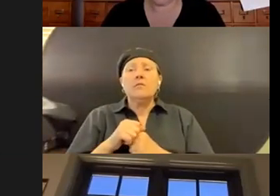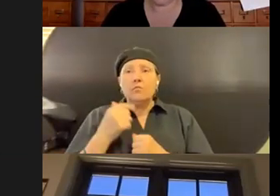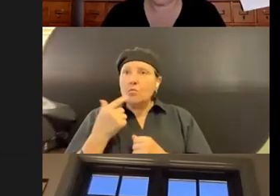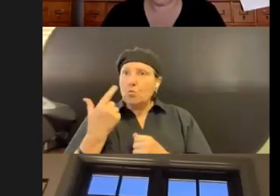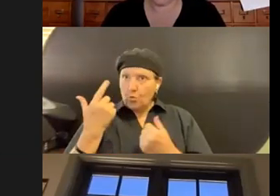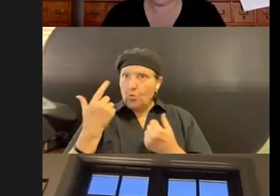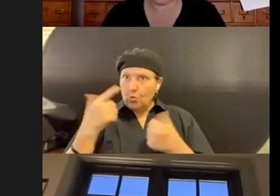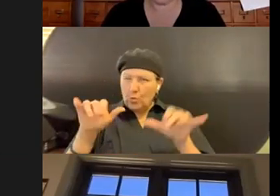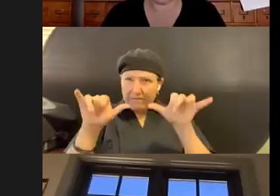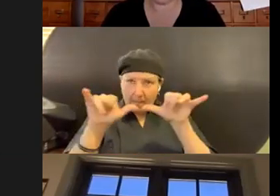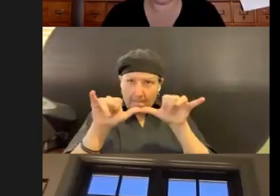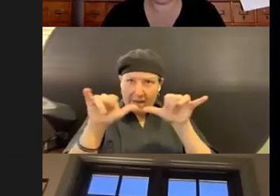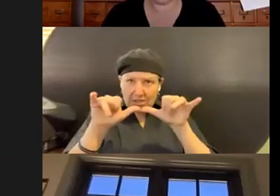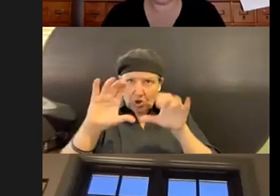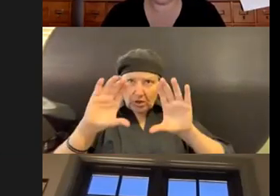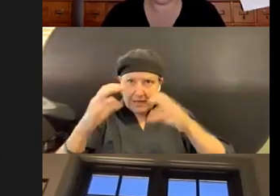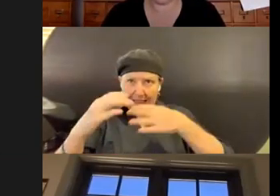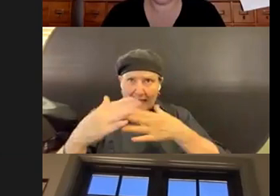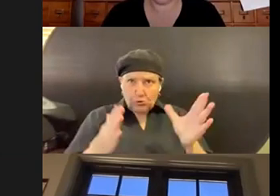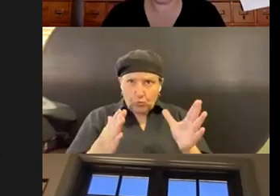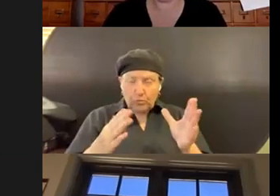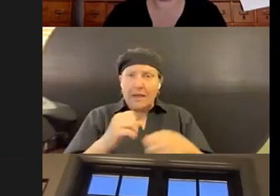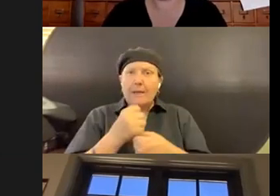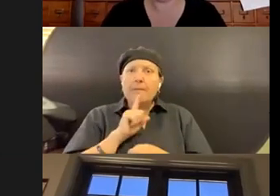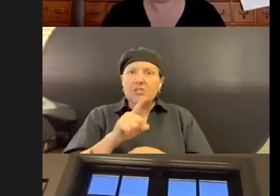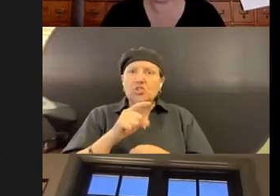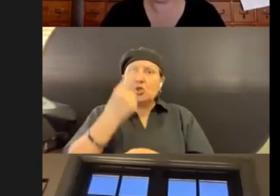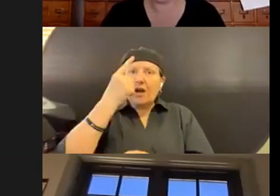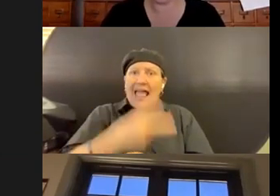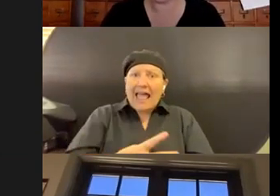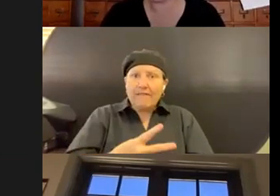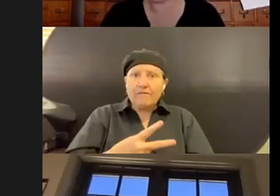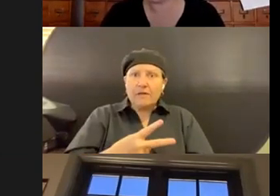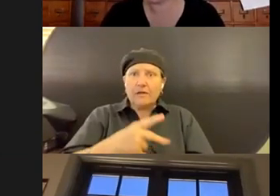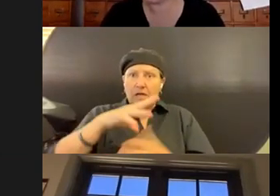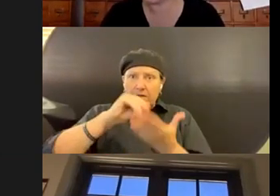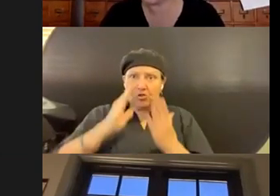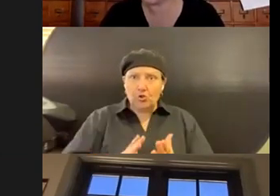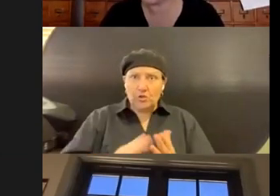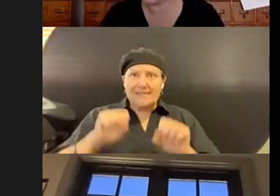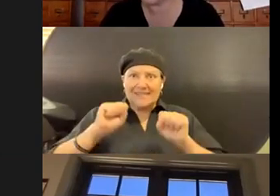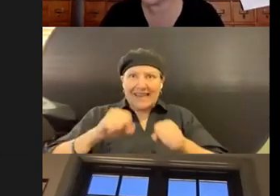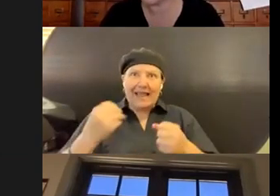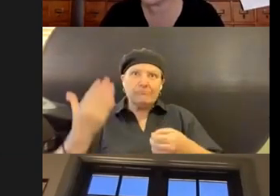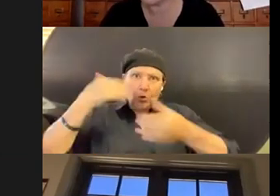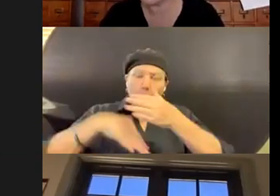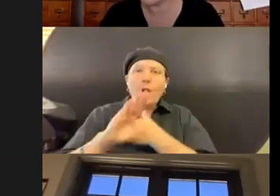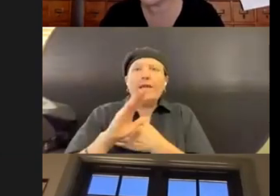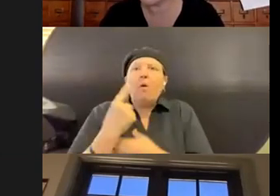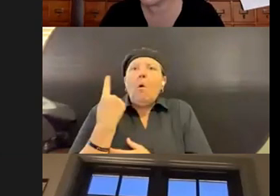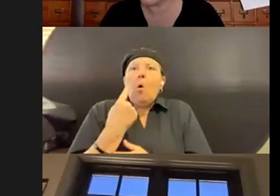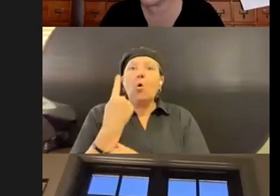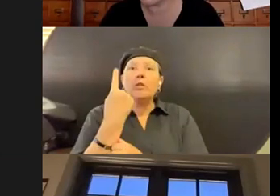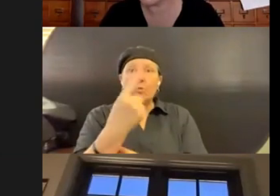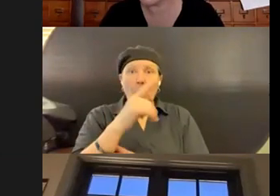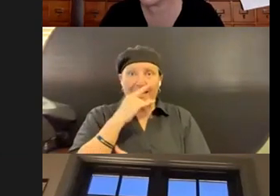our classrooms to ensure that we can fit at least half of the students on campus, and then only one child per table, so that